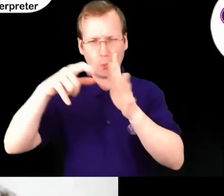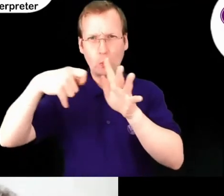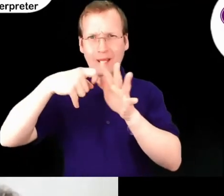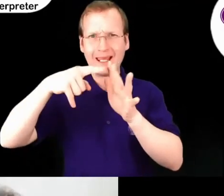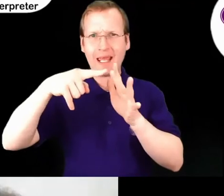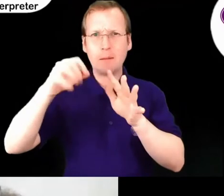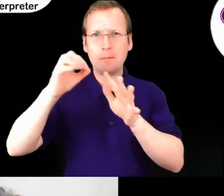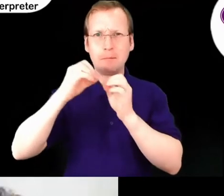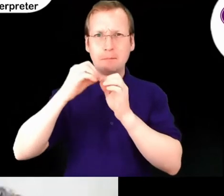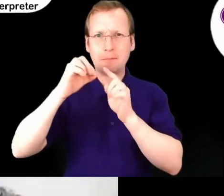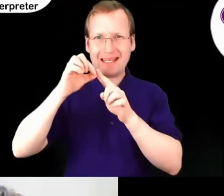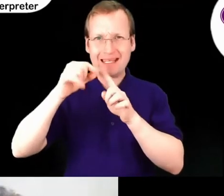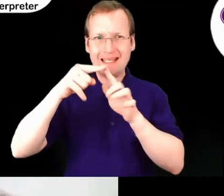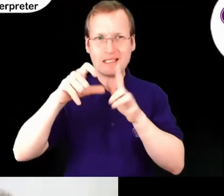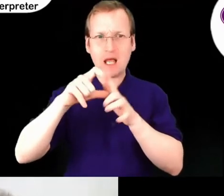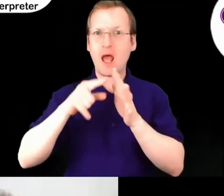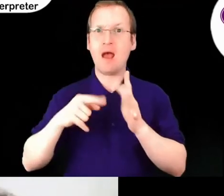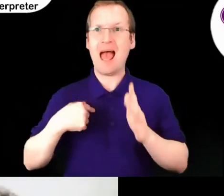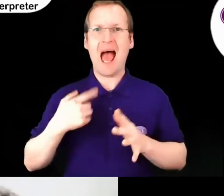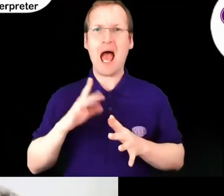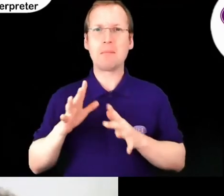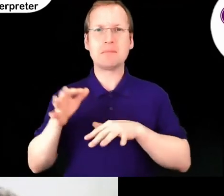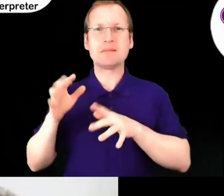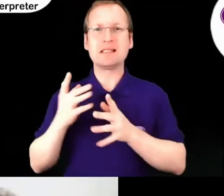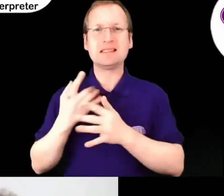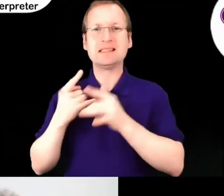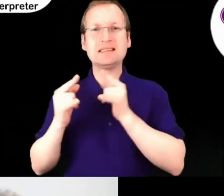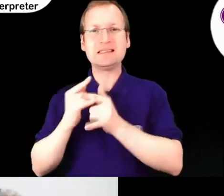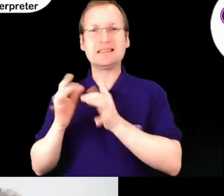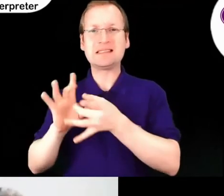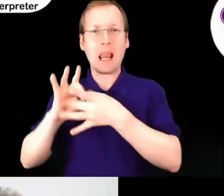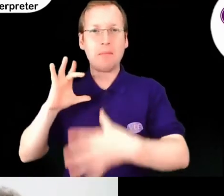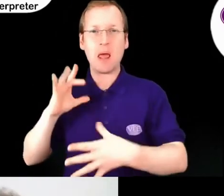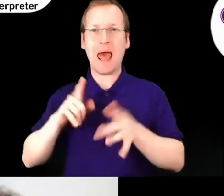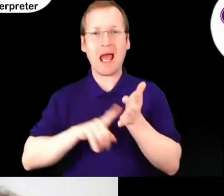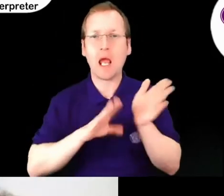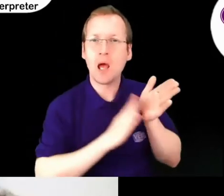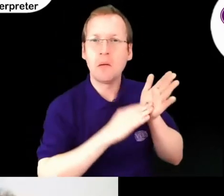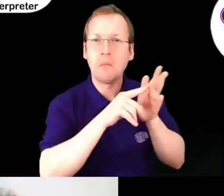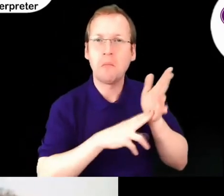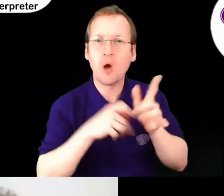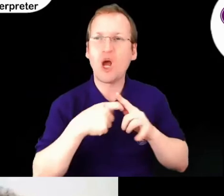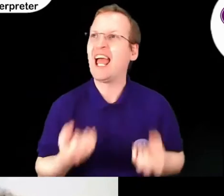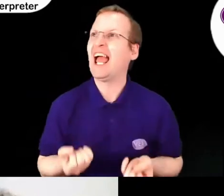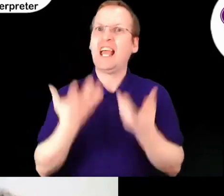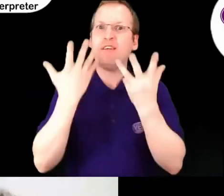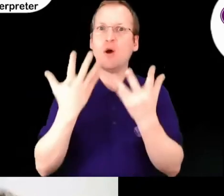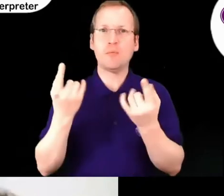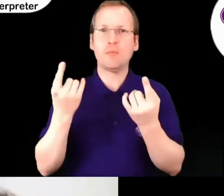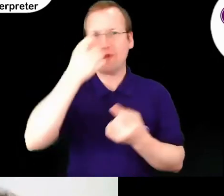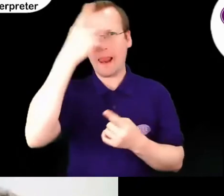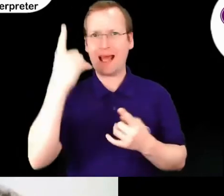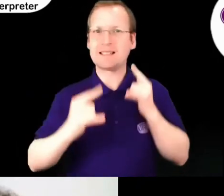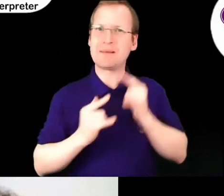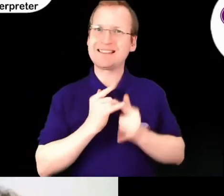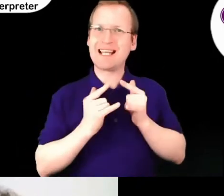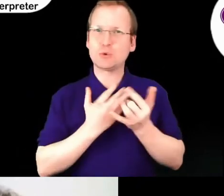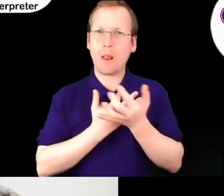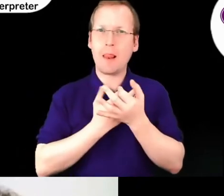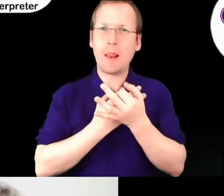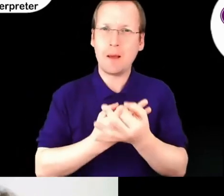was celibate, as if you're some kind of hermit monk, you know, who's kind of given up realizing you're a sexual being.